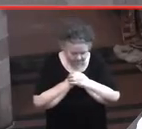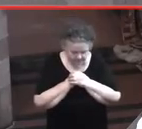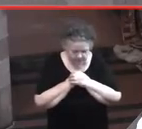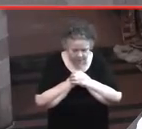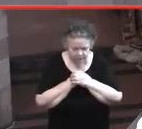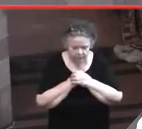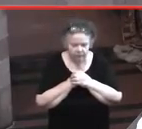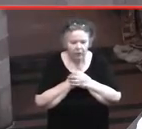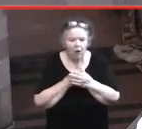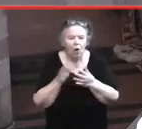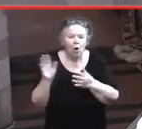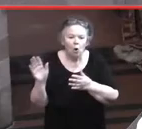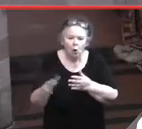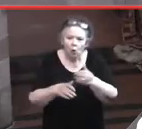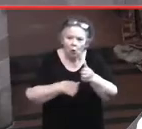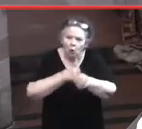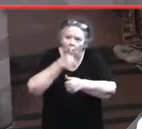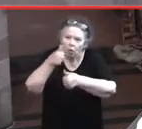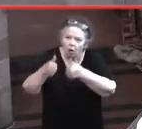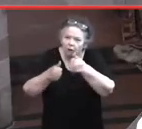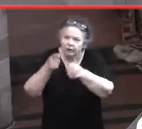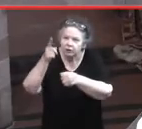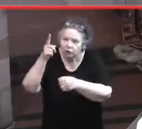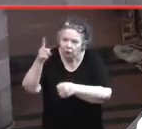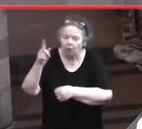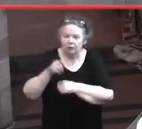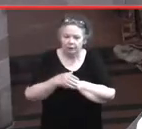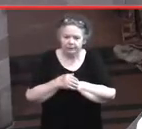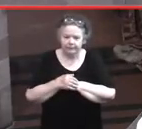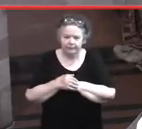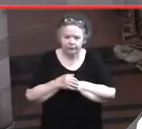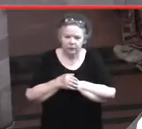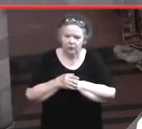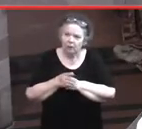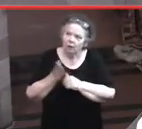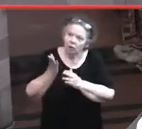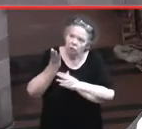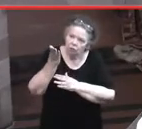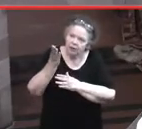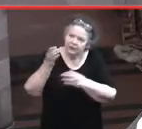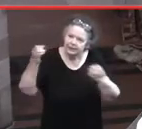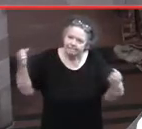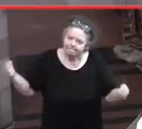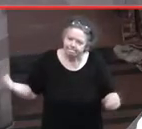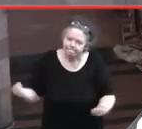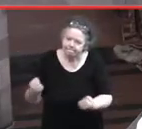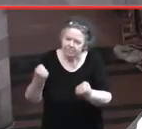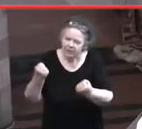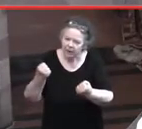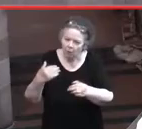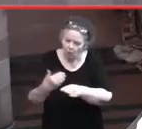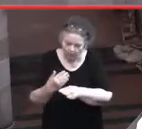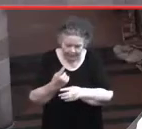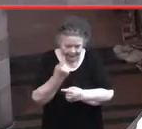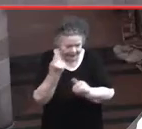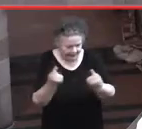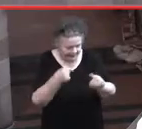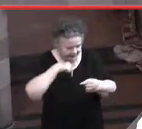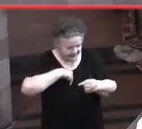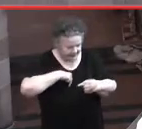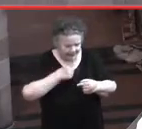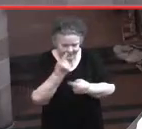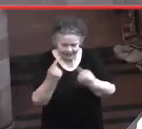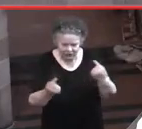Now all glory to God, who is able through his mighty power at work within us to